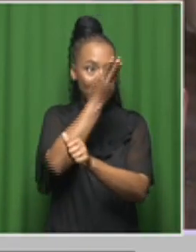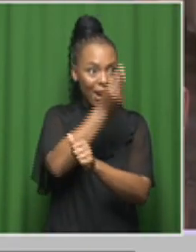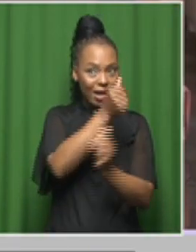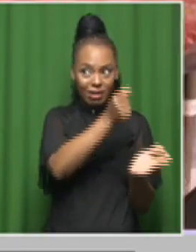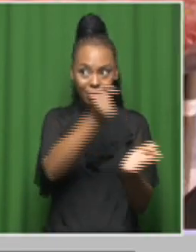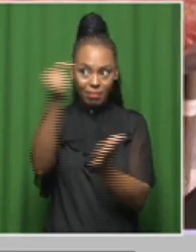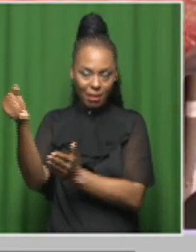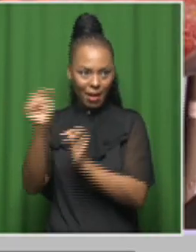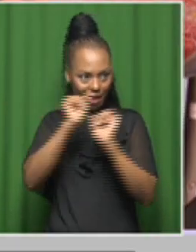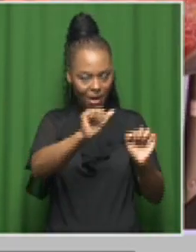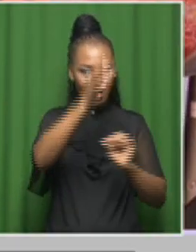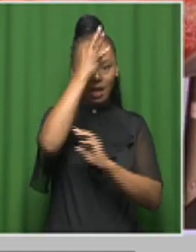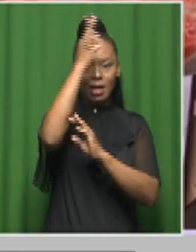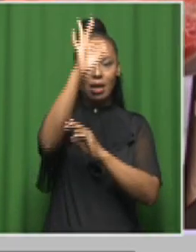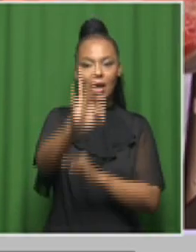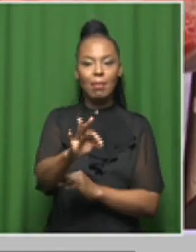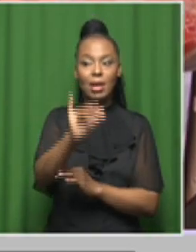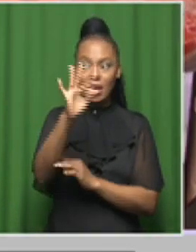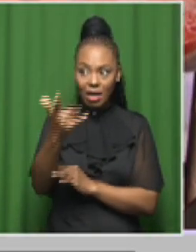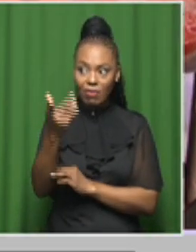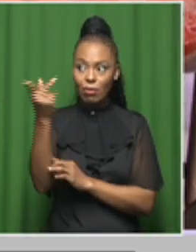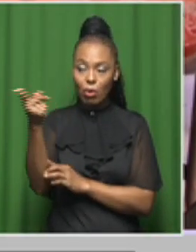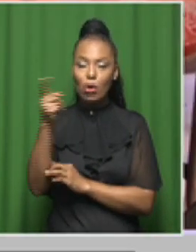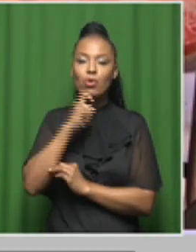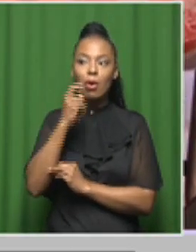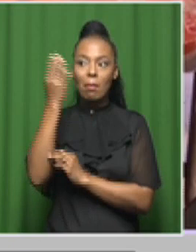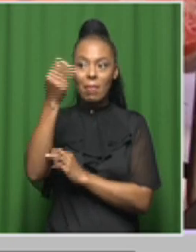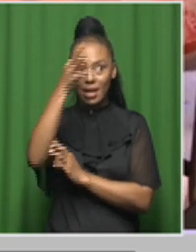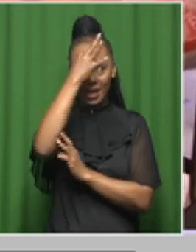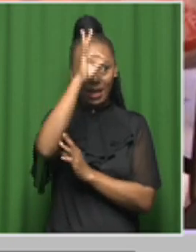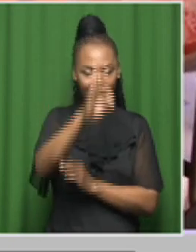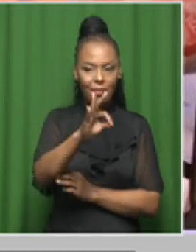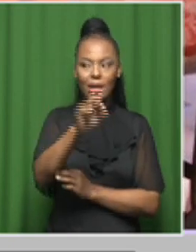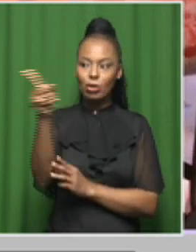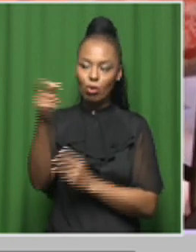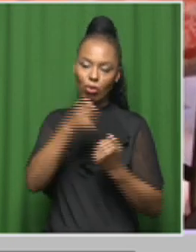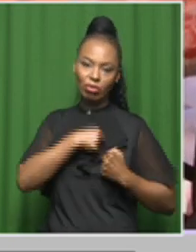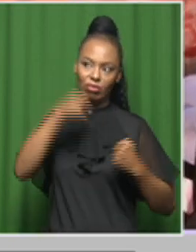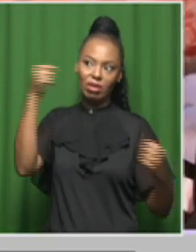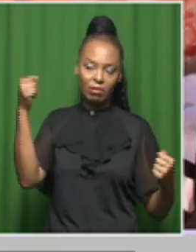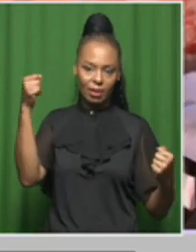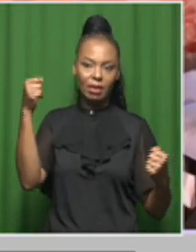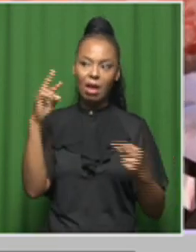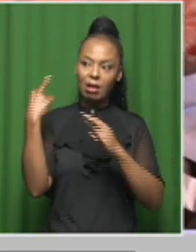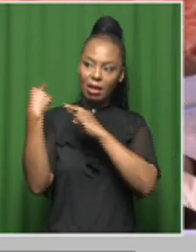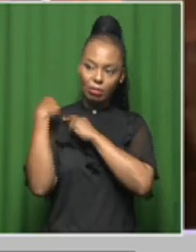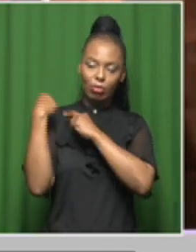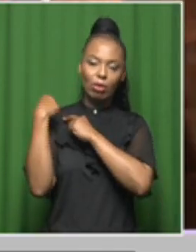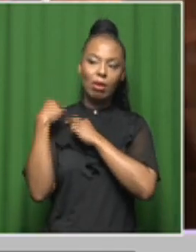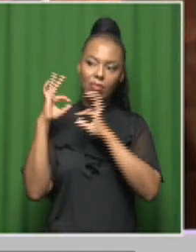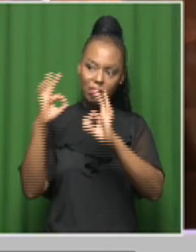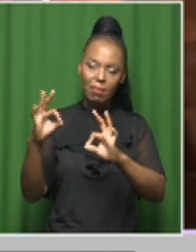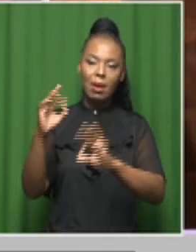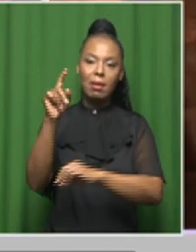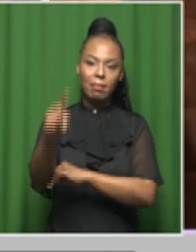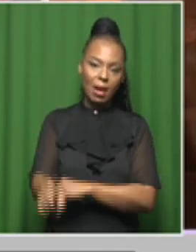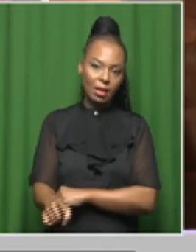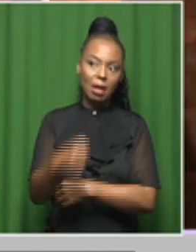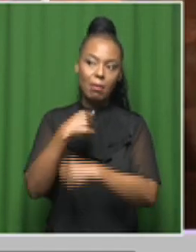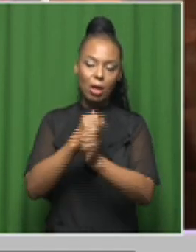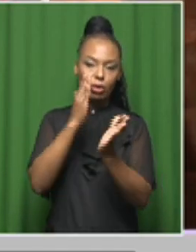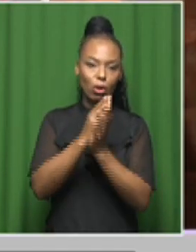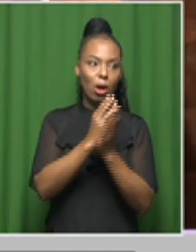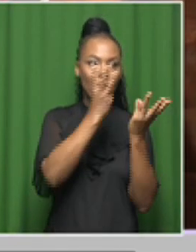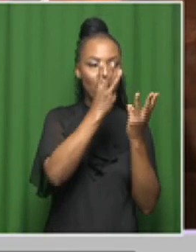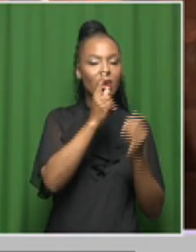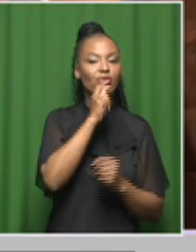are using the public money, accountability and transparency becomes key so that you increase public trust, and those